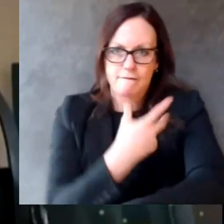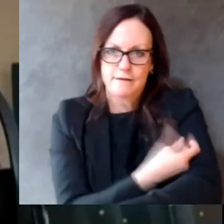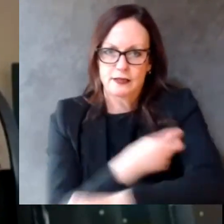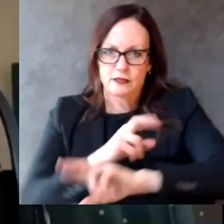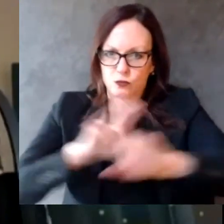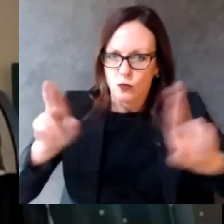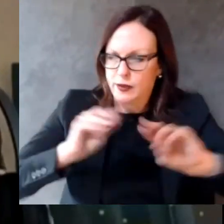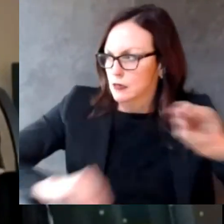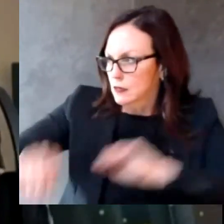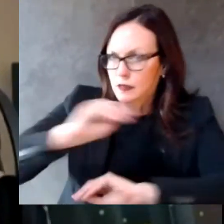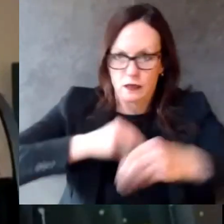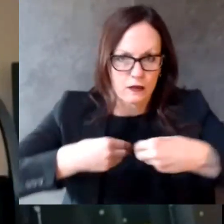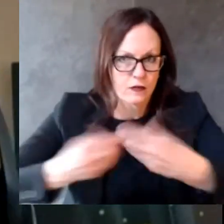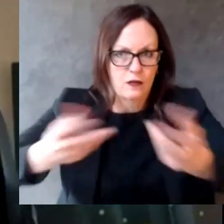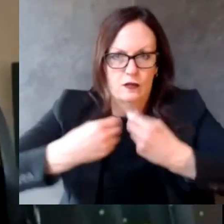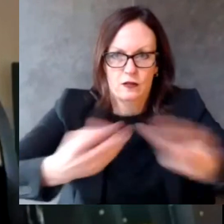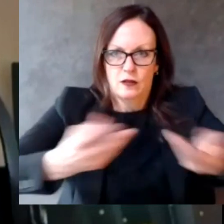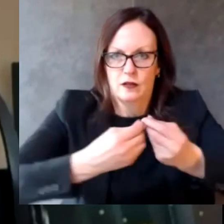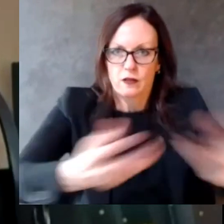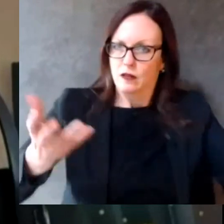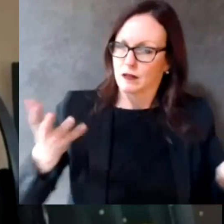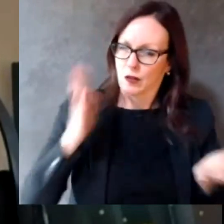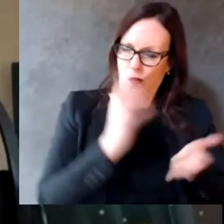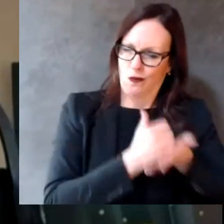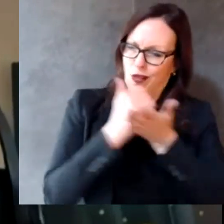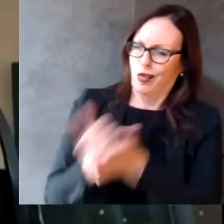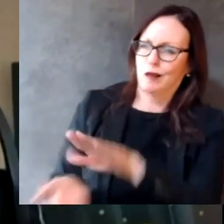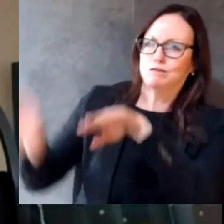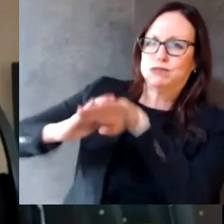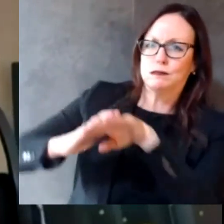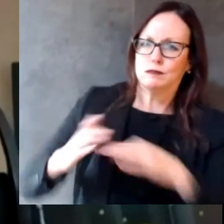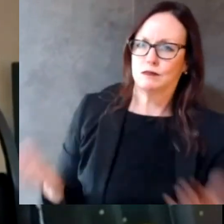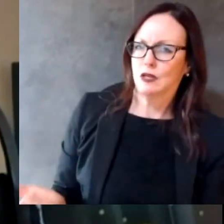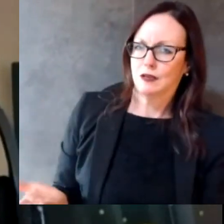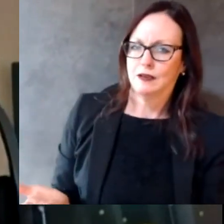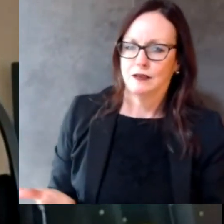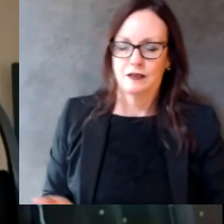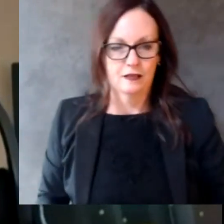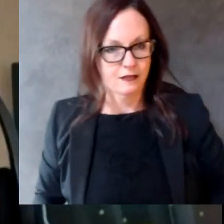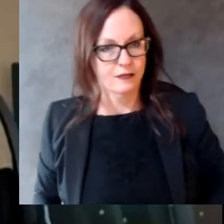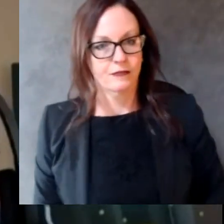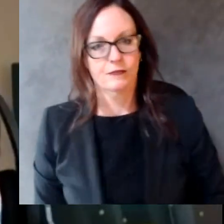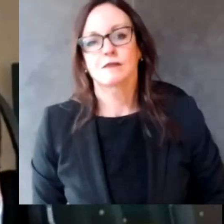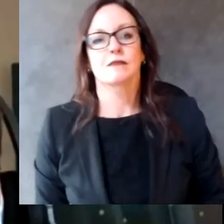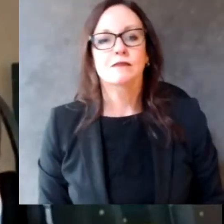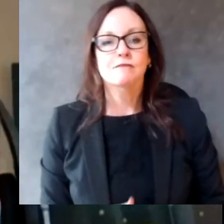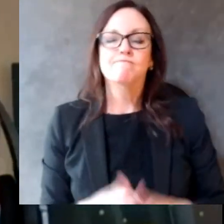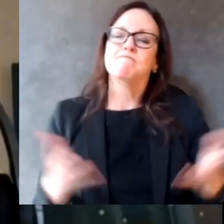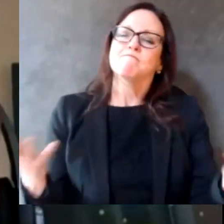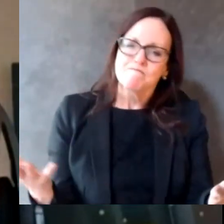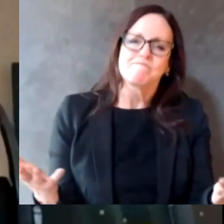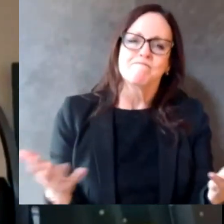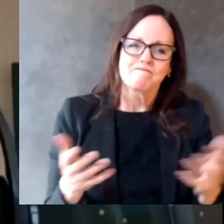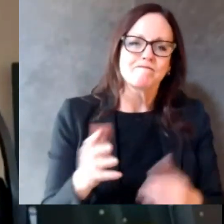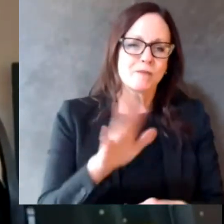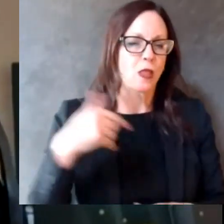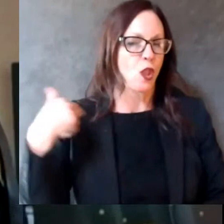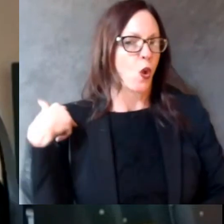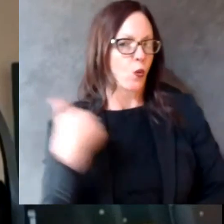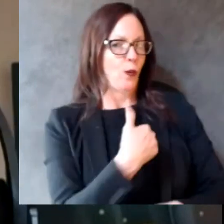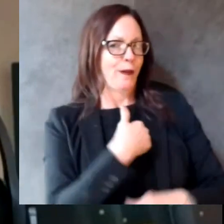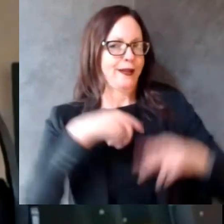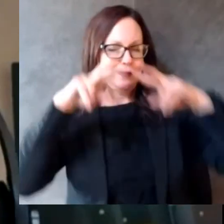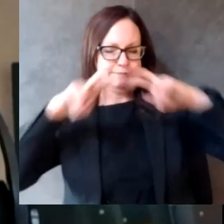request vaccine as they need it, but we have also gone to allowing them to request what type of